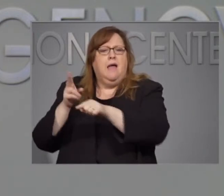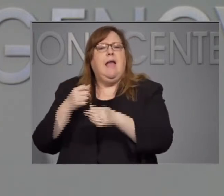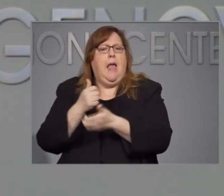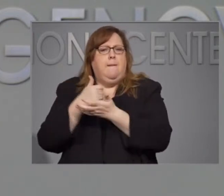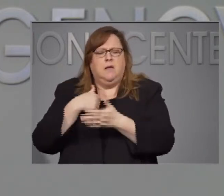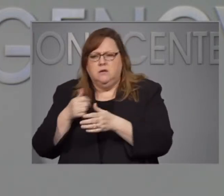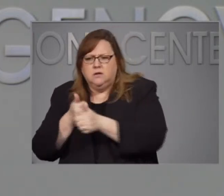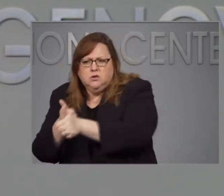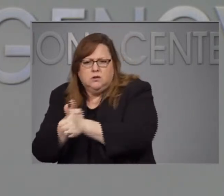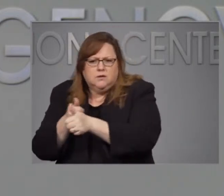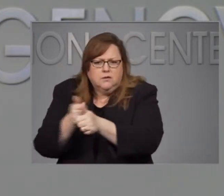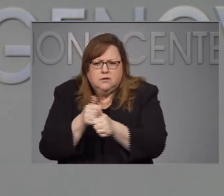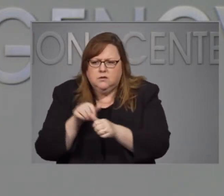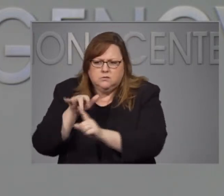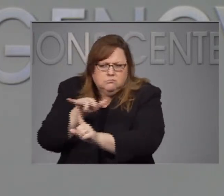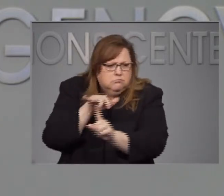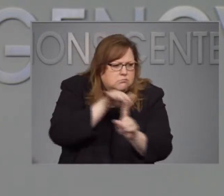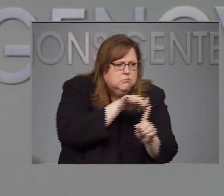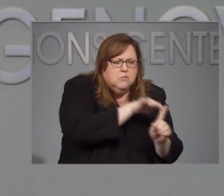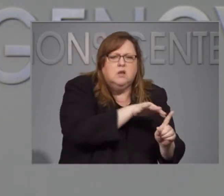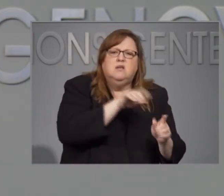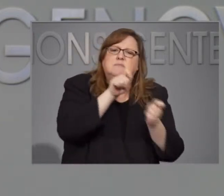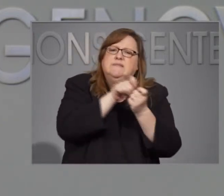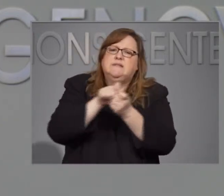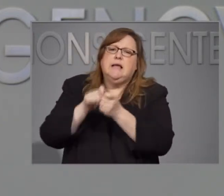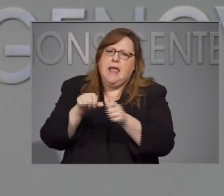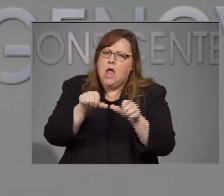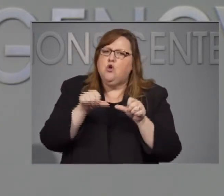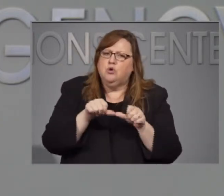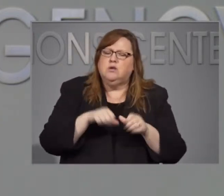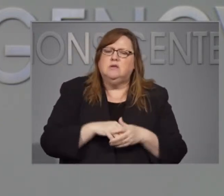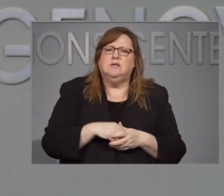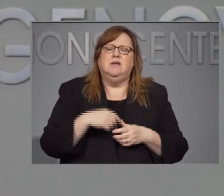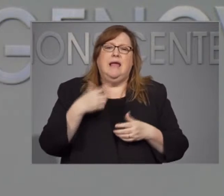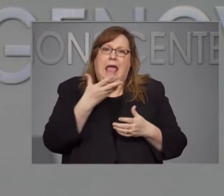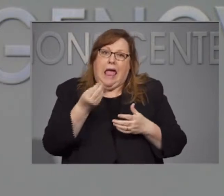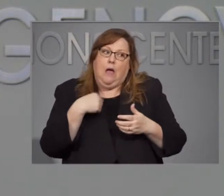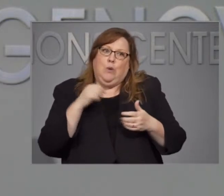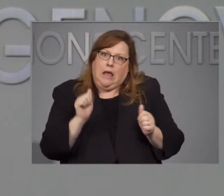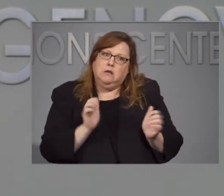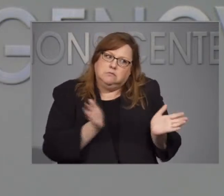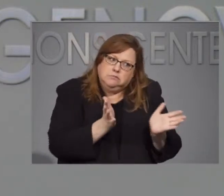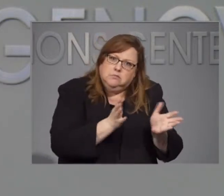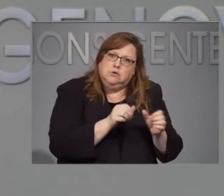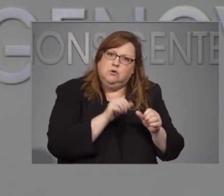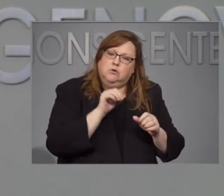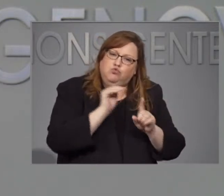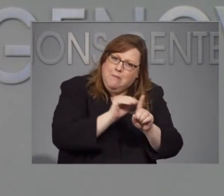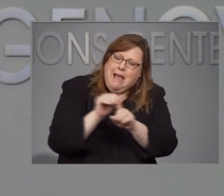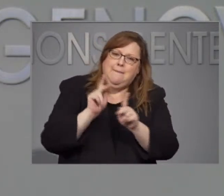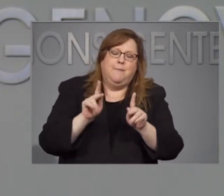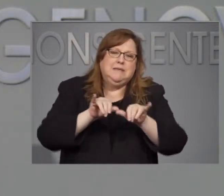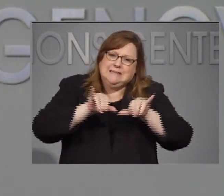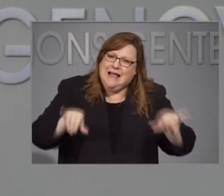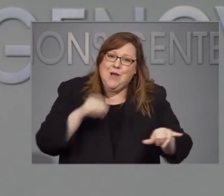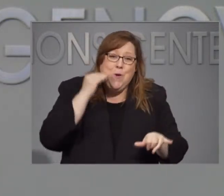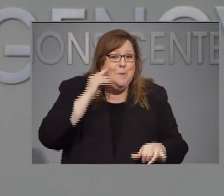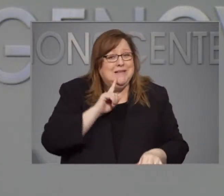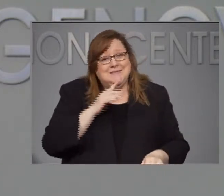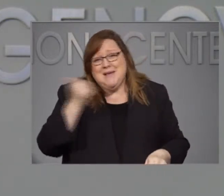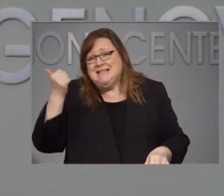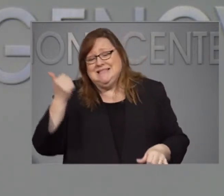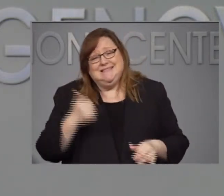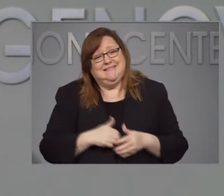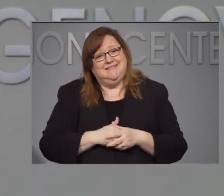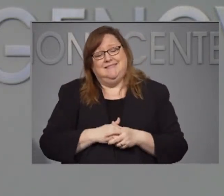think it's a number of the things that we've been talking about that drive viral spread, whether it's someone who's in a